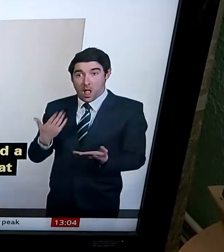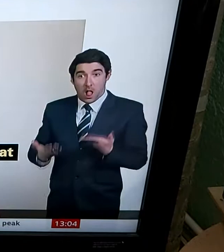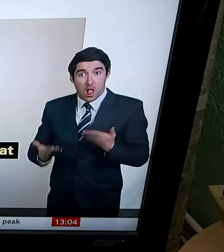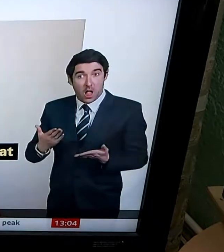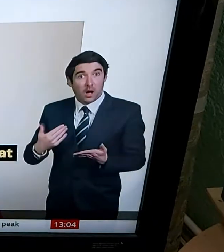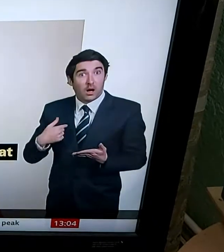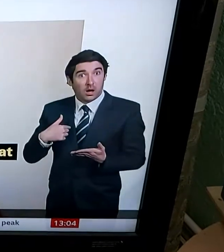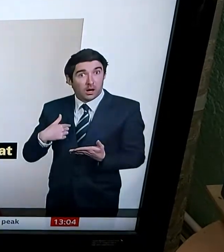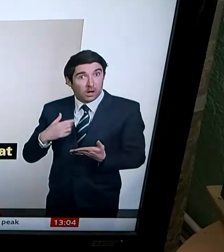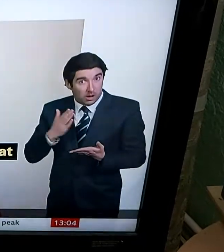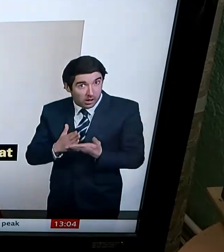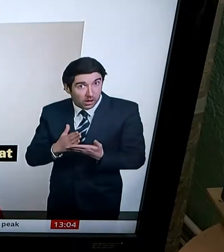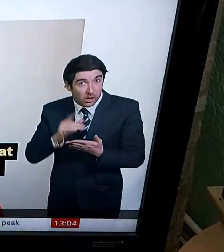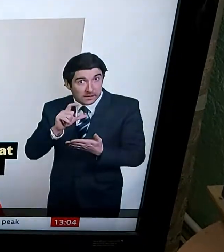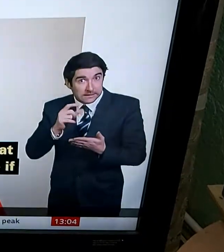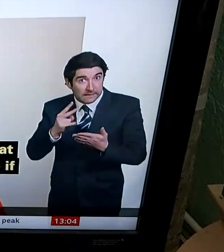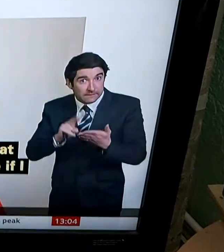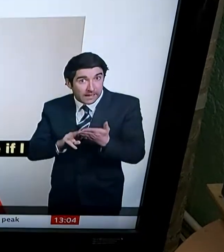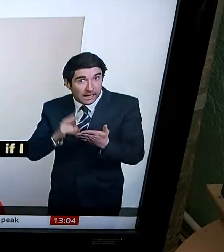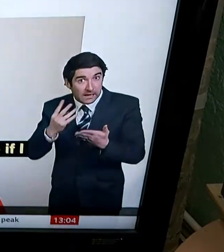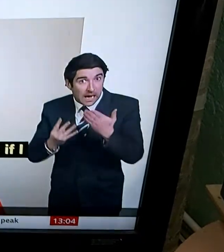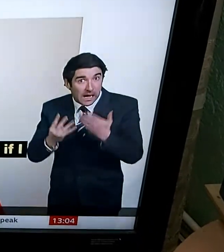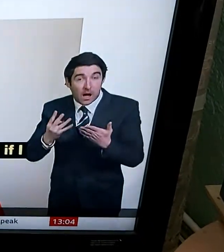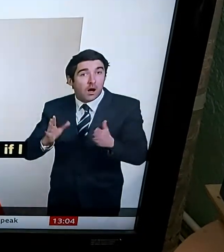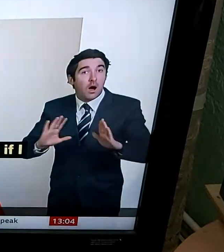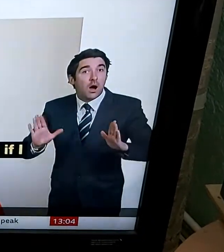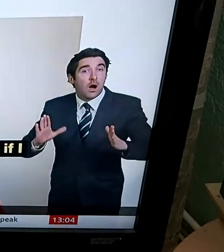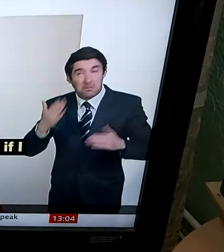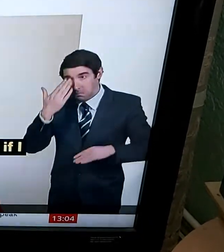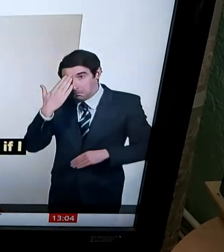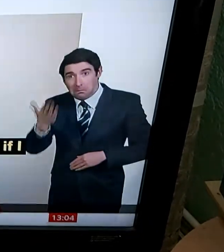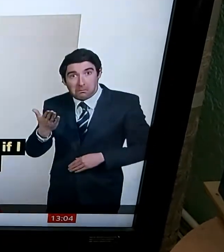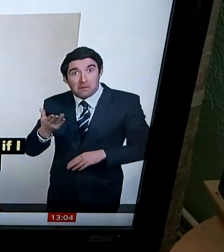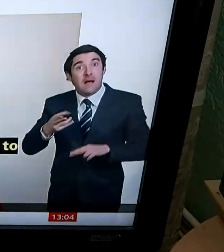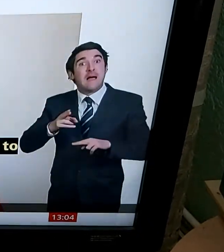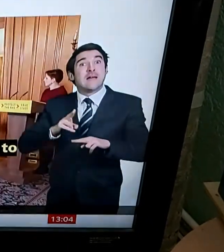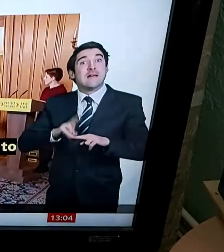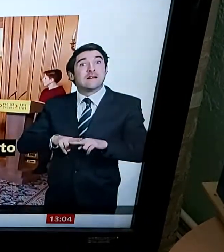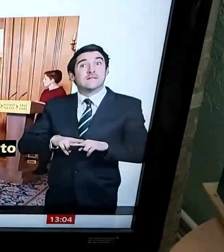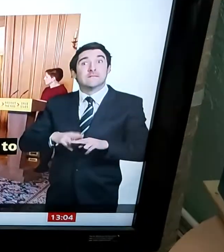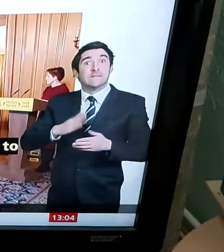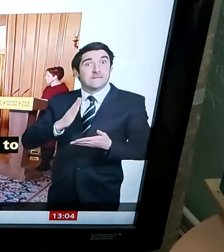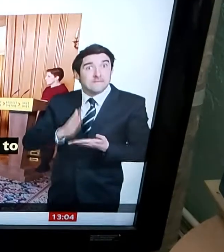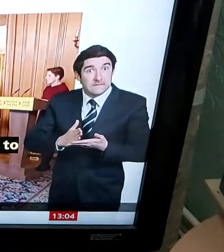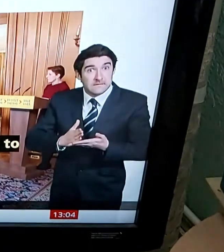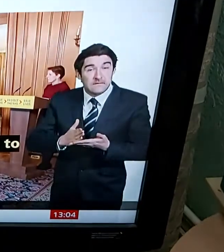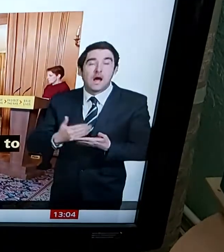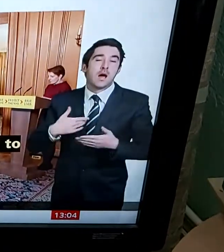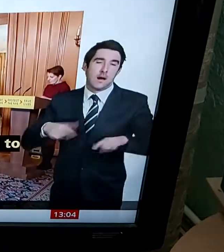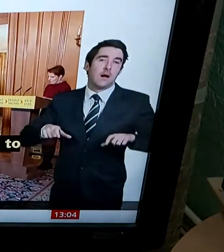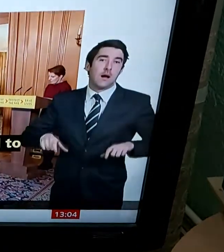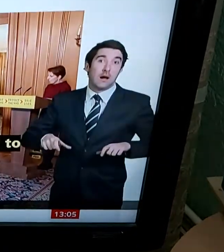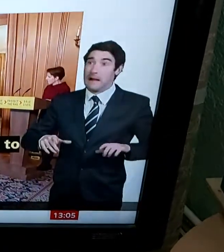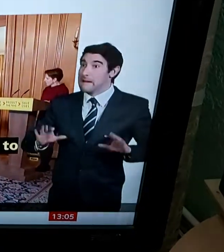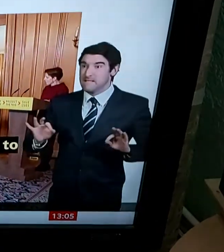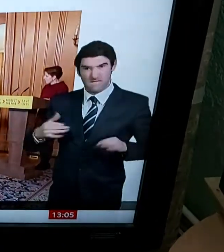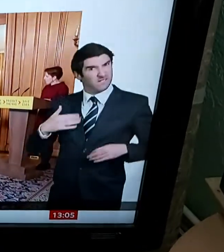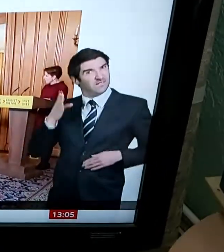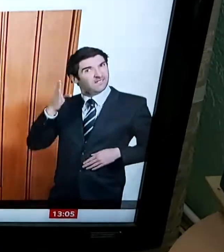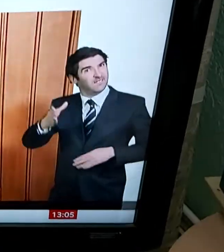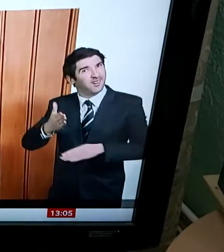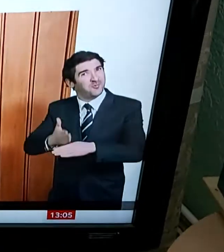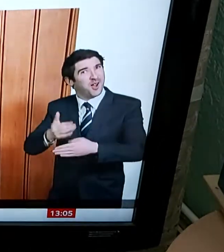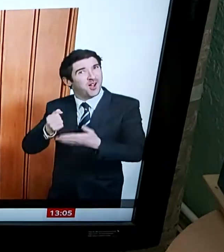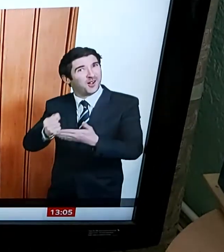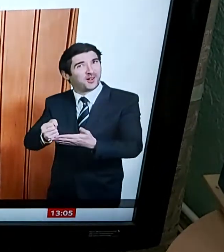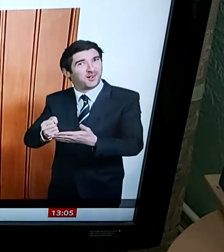useful to know whether I had it, so to see if I can have immunity in the future. At Downing Street, the government's chief scientist